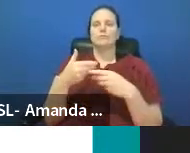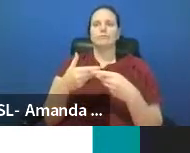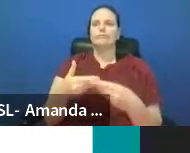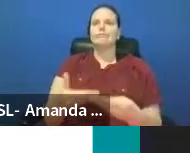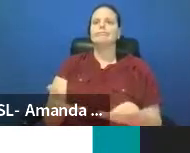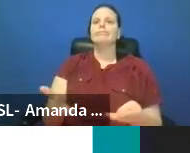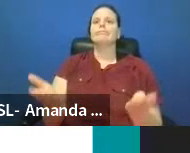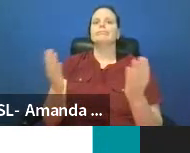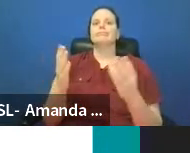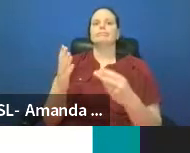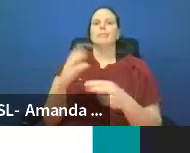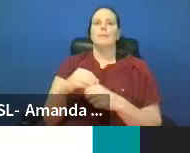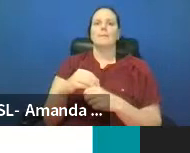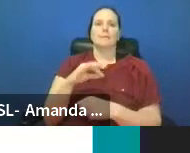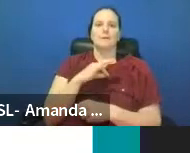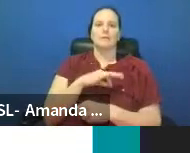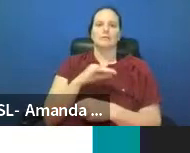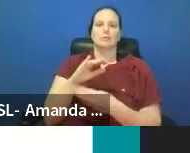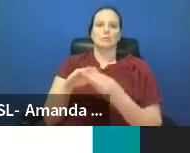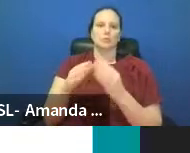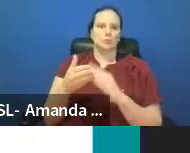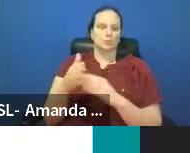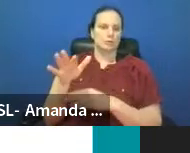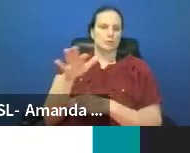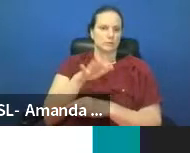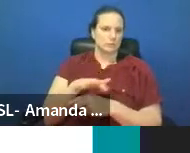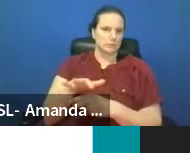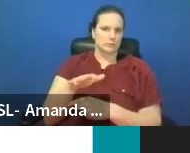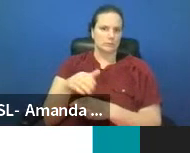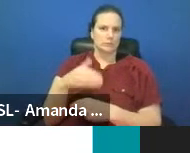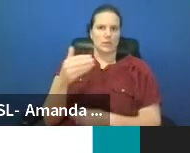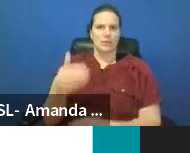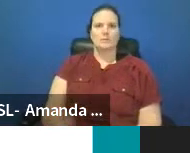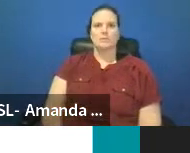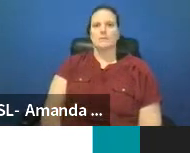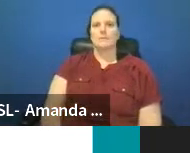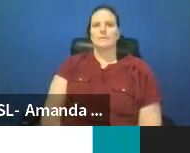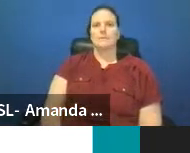and beneficial to the communities that they serve. Next slide.